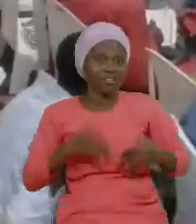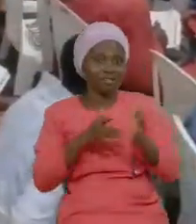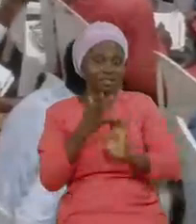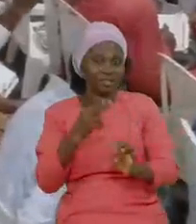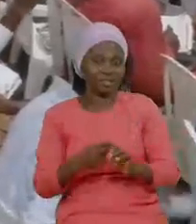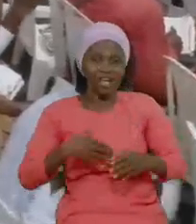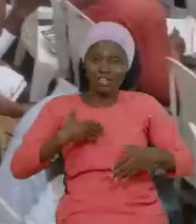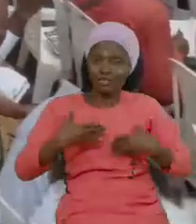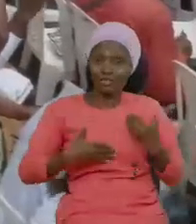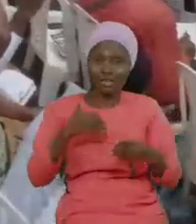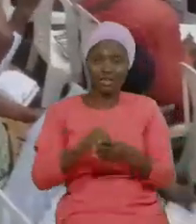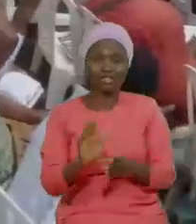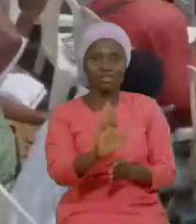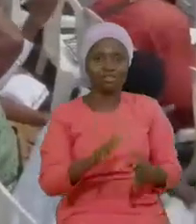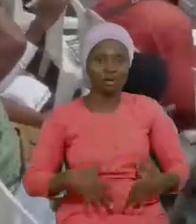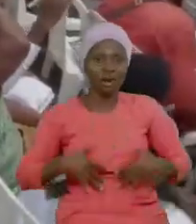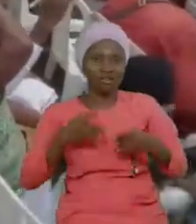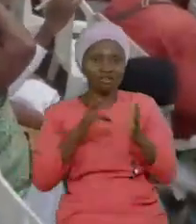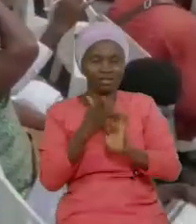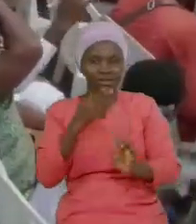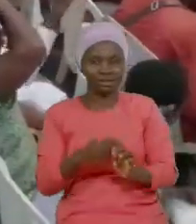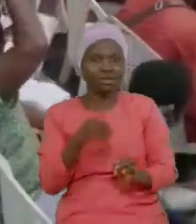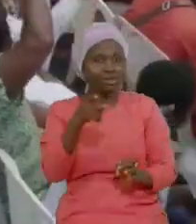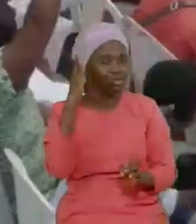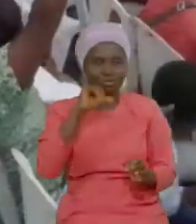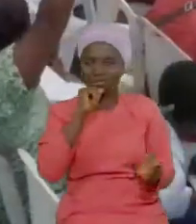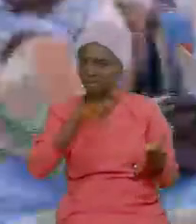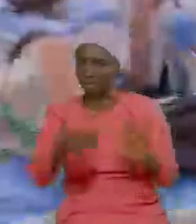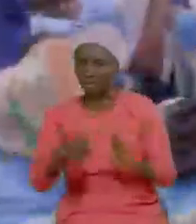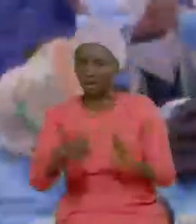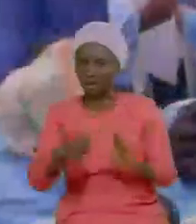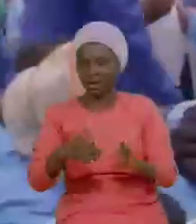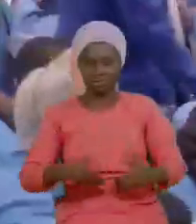life. You will not die prematurely.